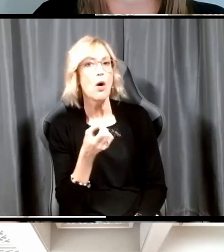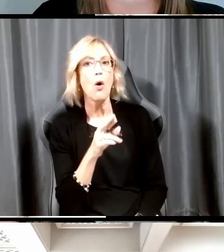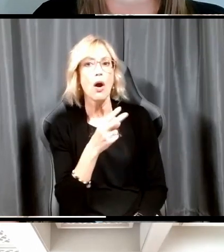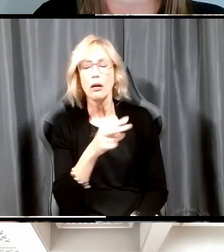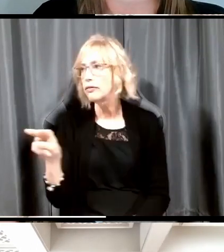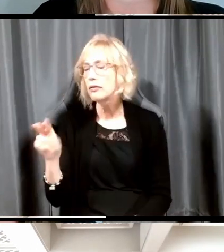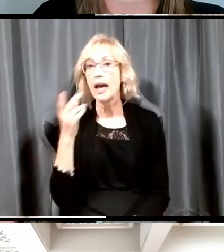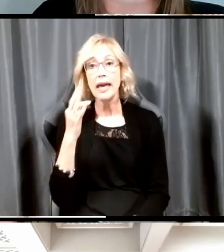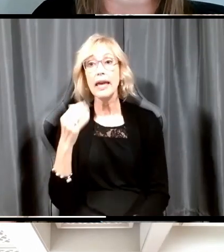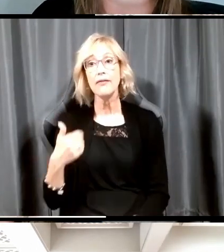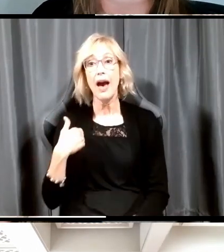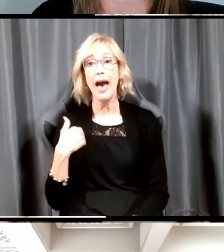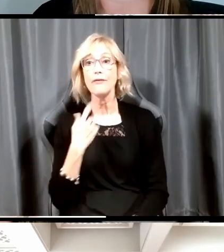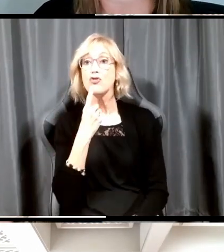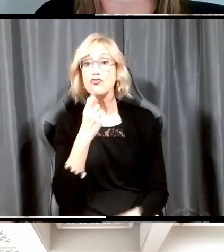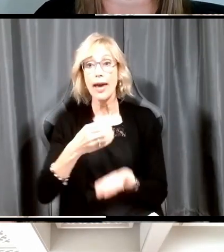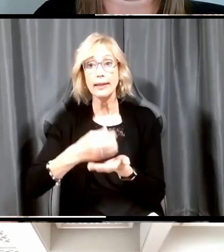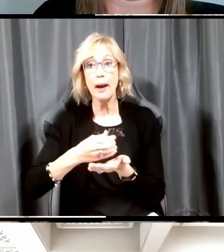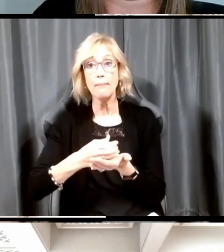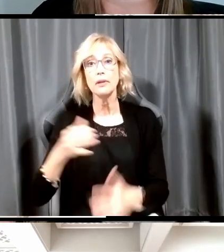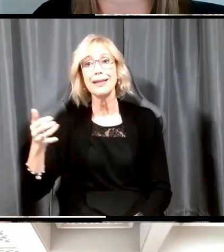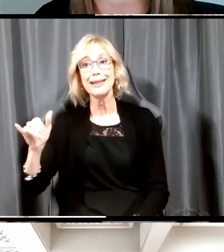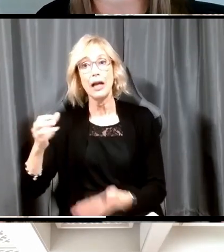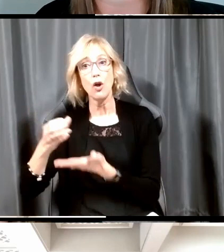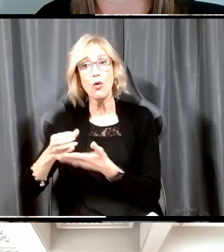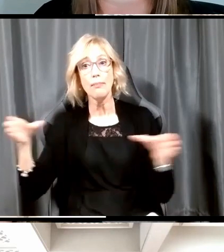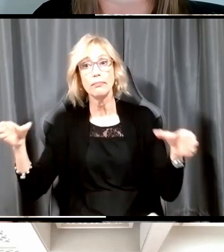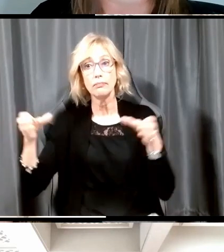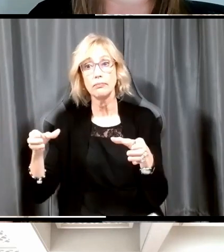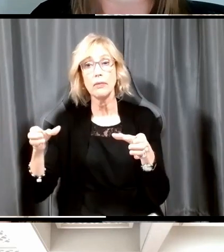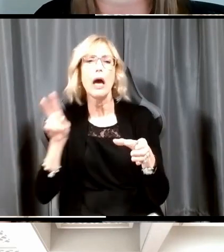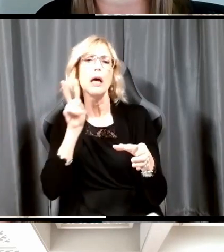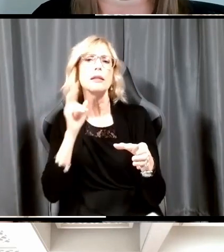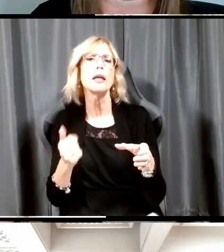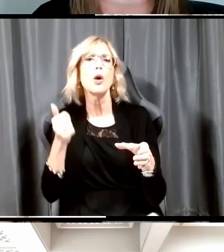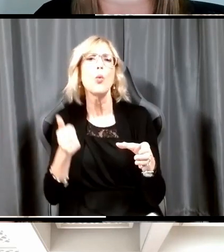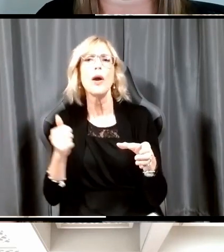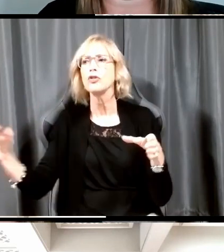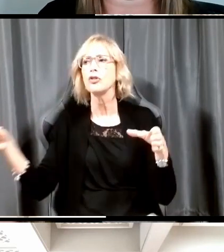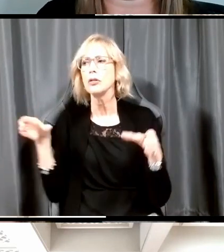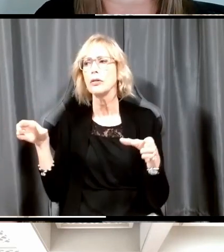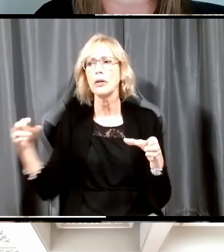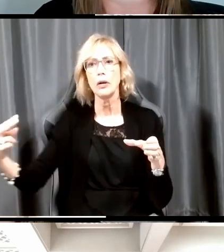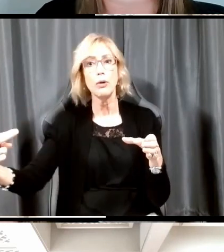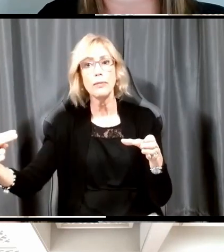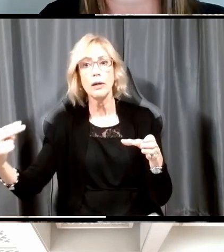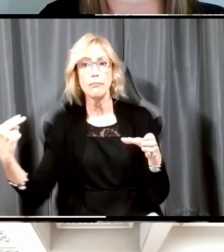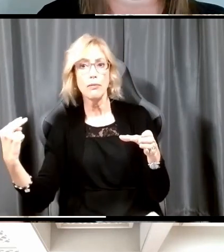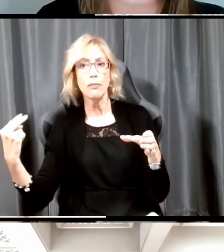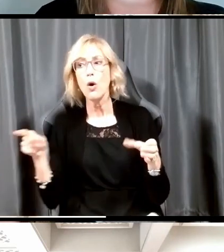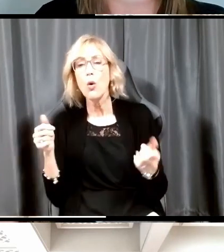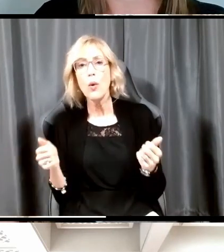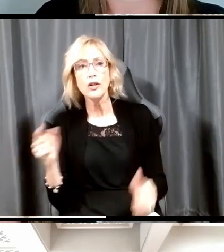you're holding a red cup and a yellow cup, you'll want to see which side they look at first, or what attracts